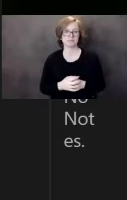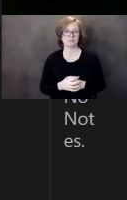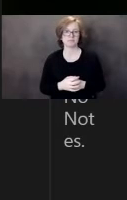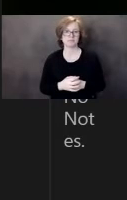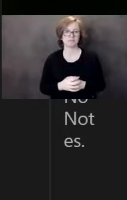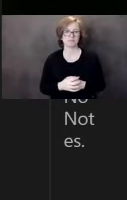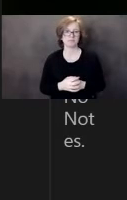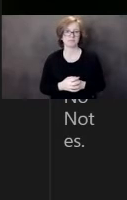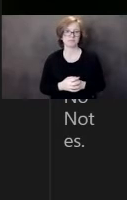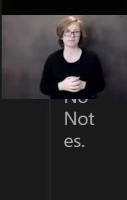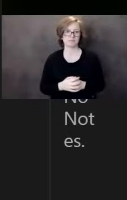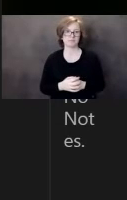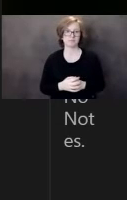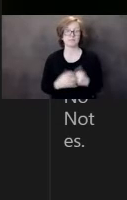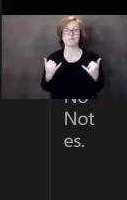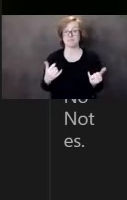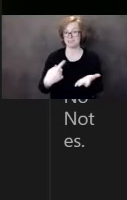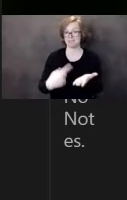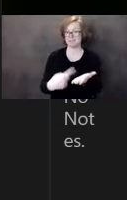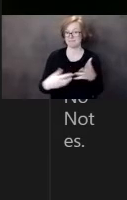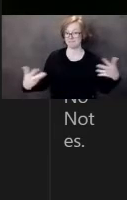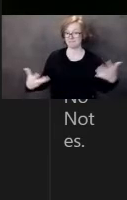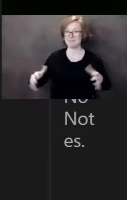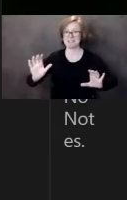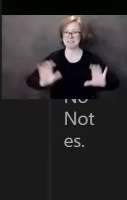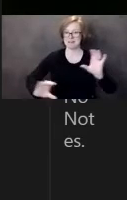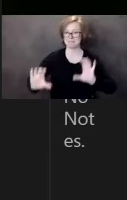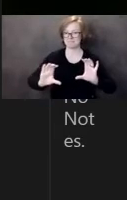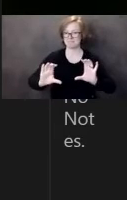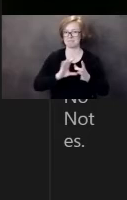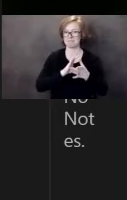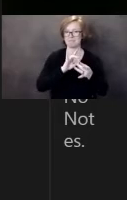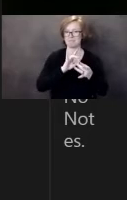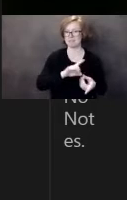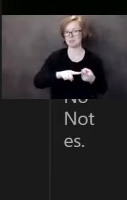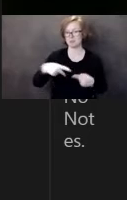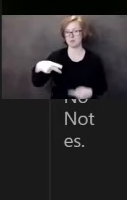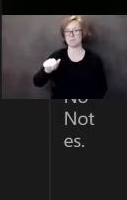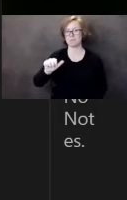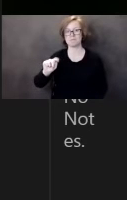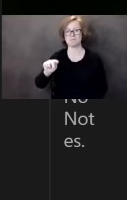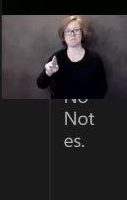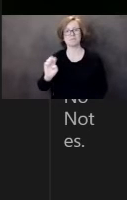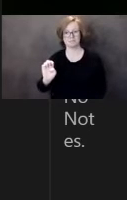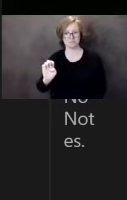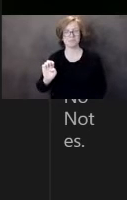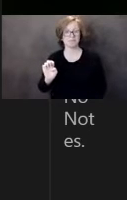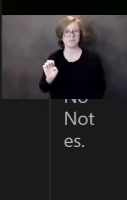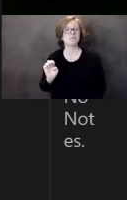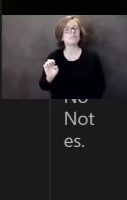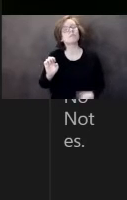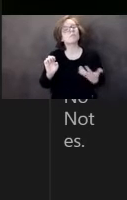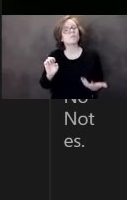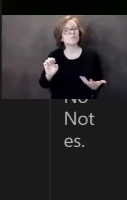Let's get into the chemical components of pasture. And Sarah mentioned this very wisely early in our session today. Absolutely use a